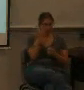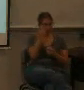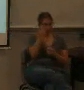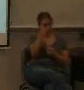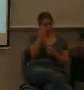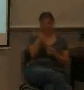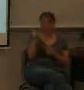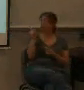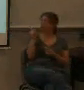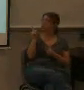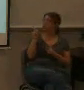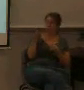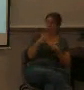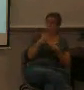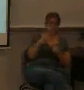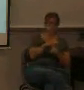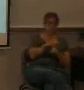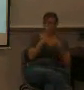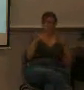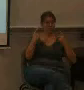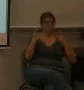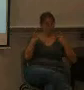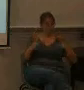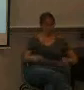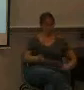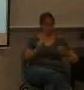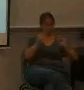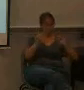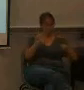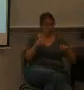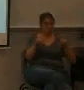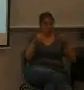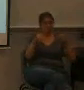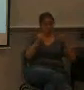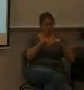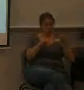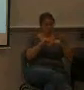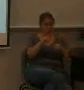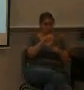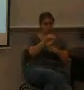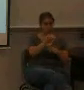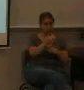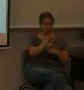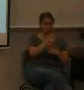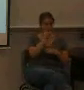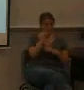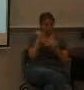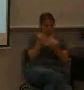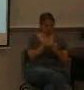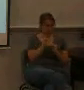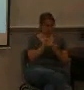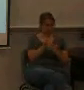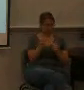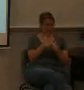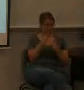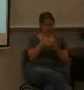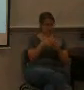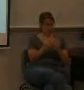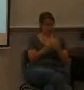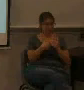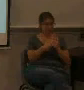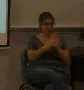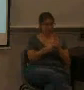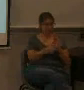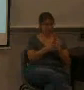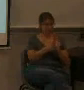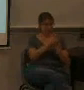for this is that when we actually physically go and measure the rate of nutrient limitation, that first graph that I showed you with Eric